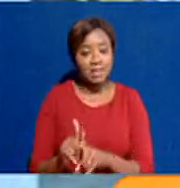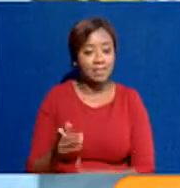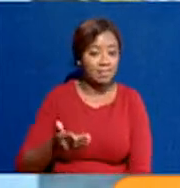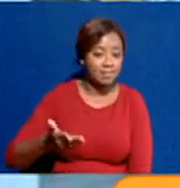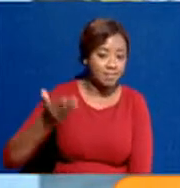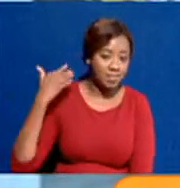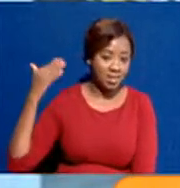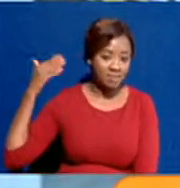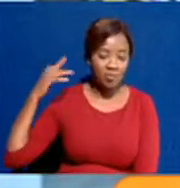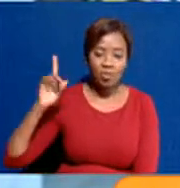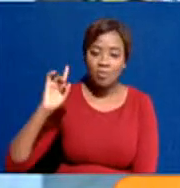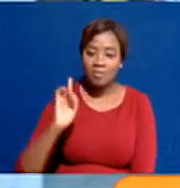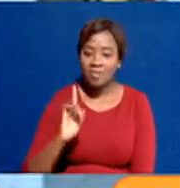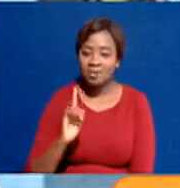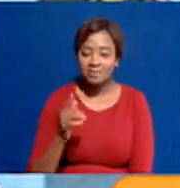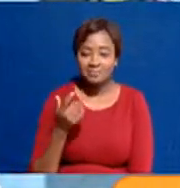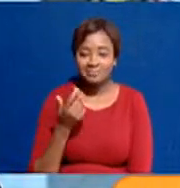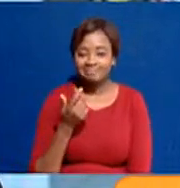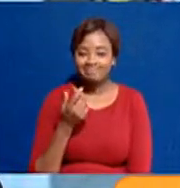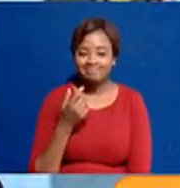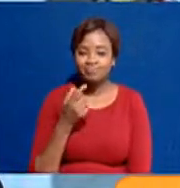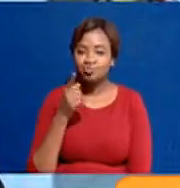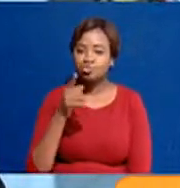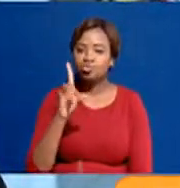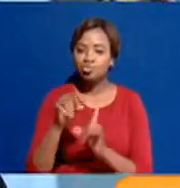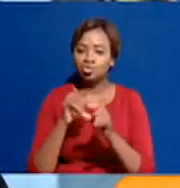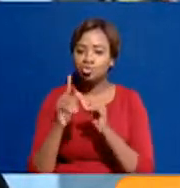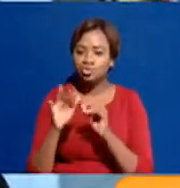How do you get to select all the 7?